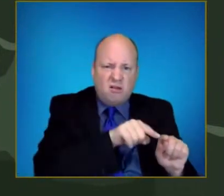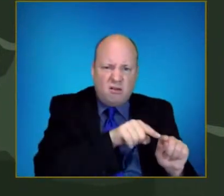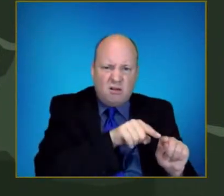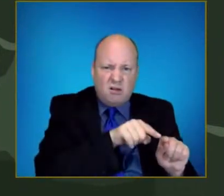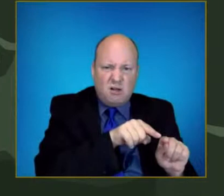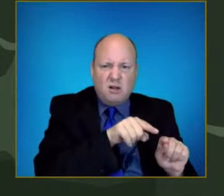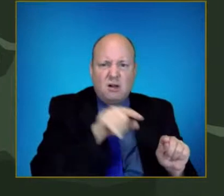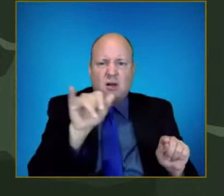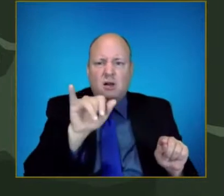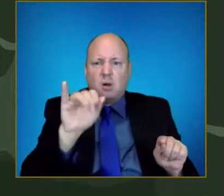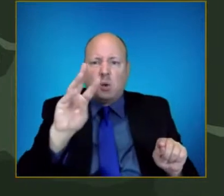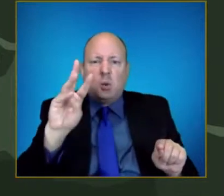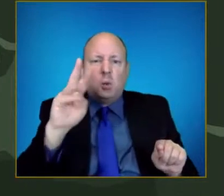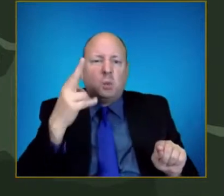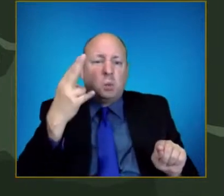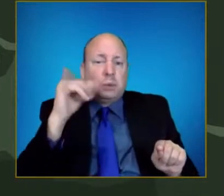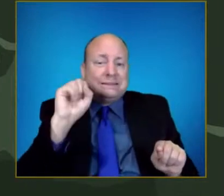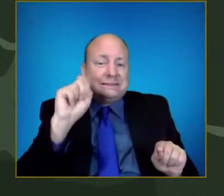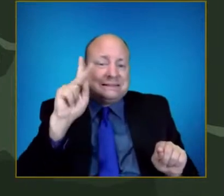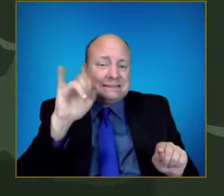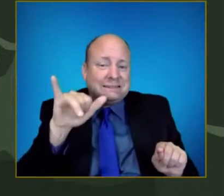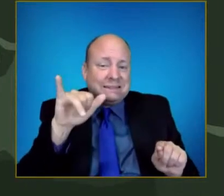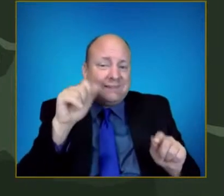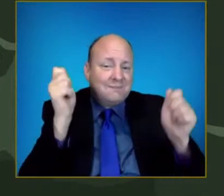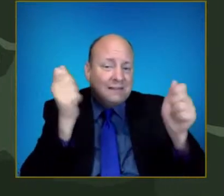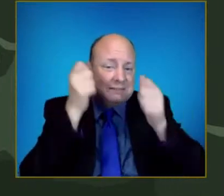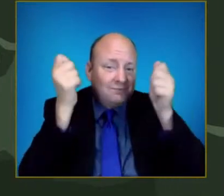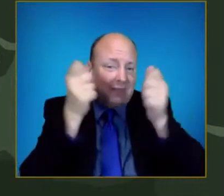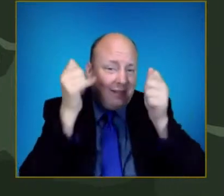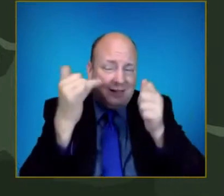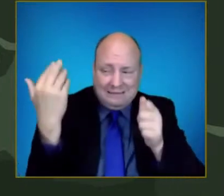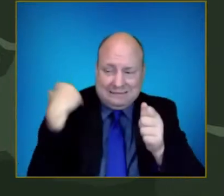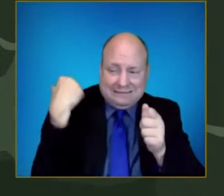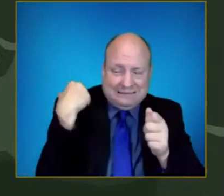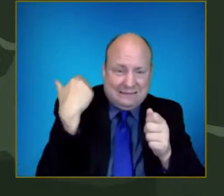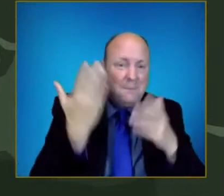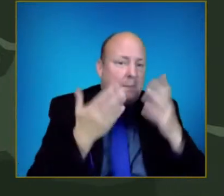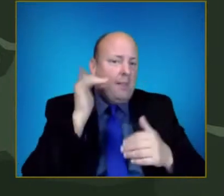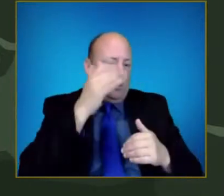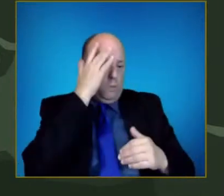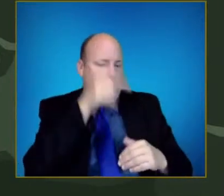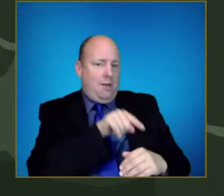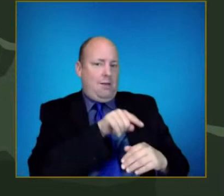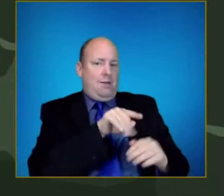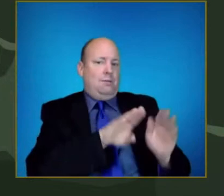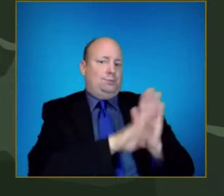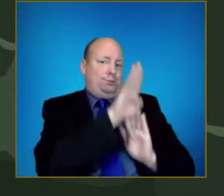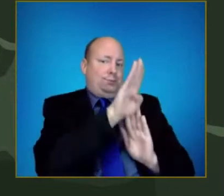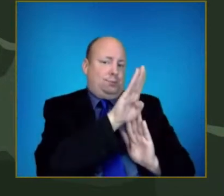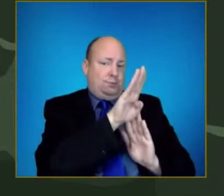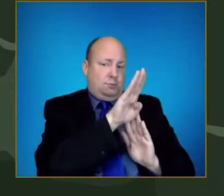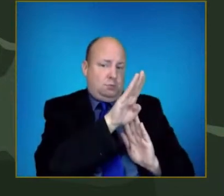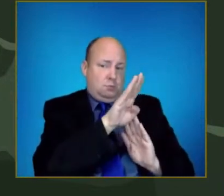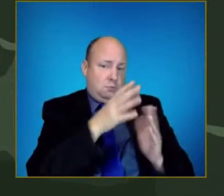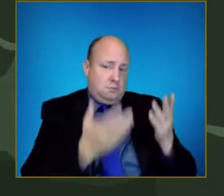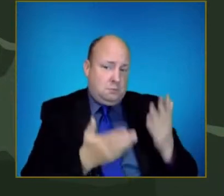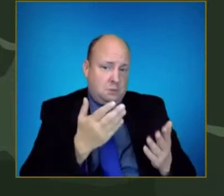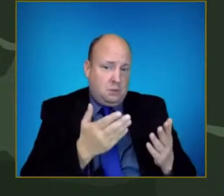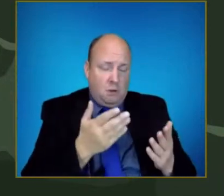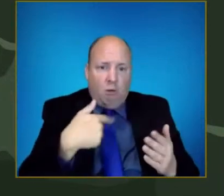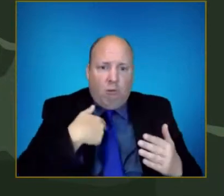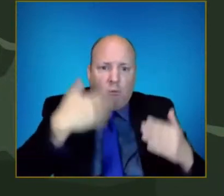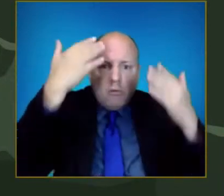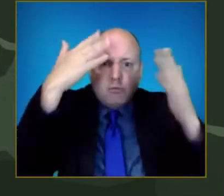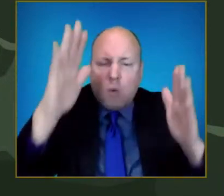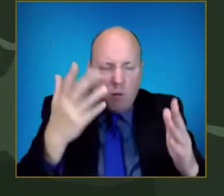And I just don't get a sense of concern about what's going on or knowledge about what's going on out there. Gary, let me be